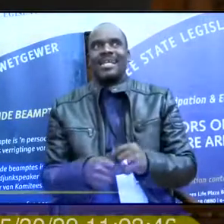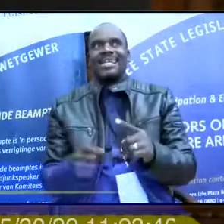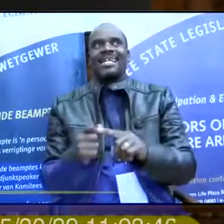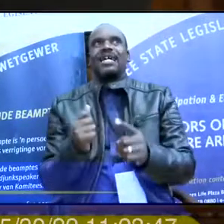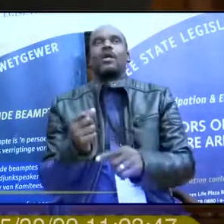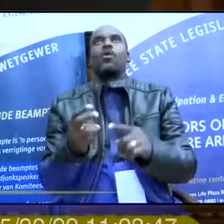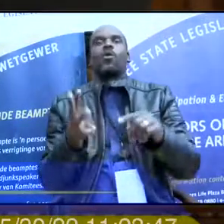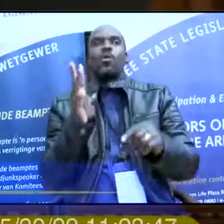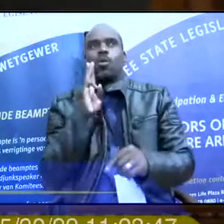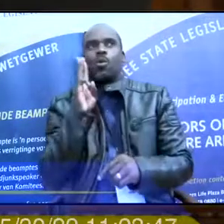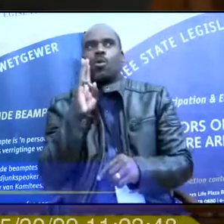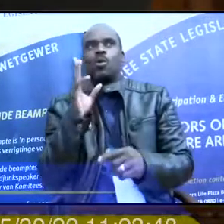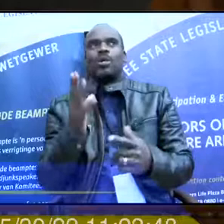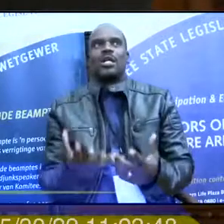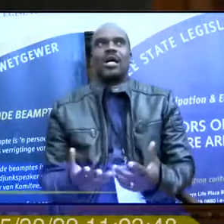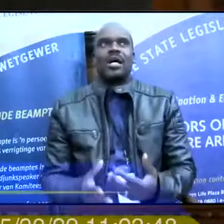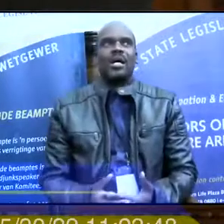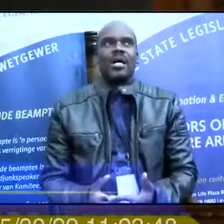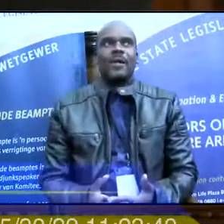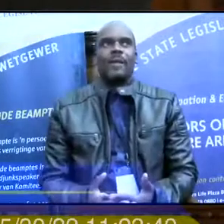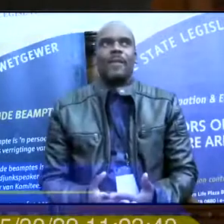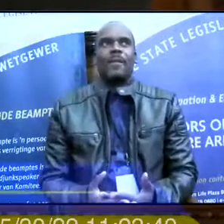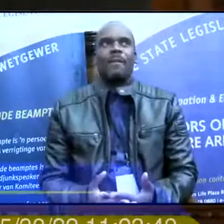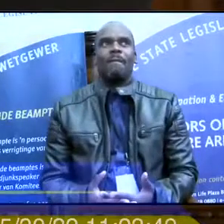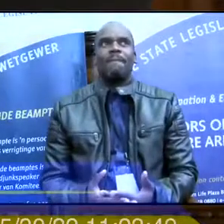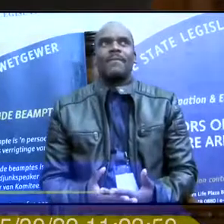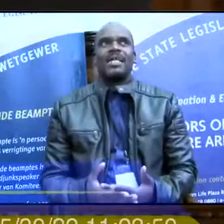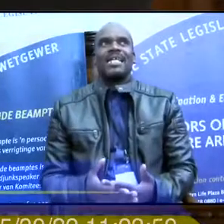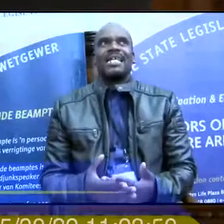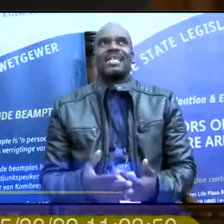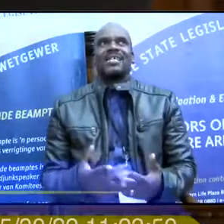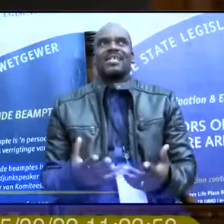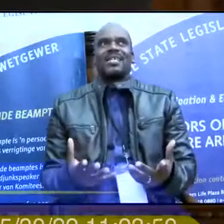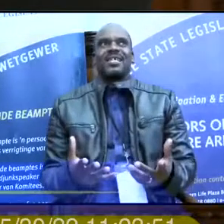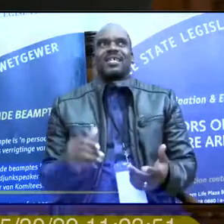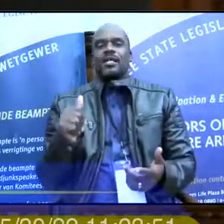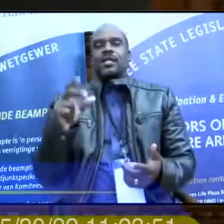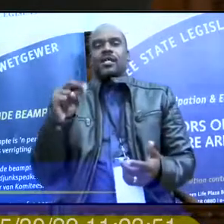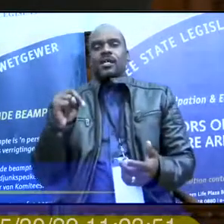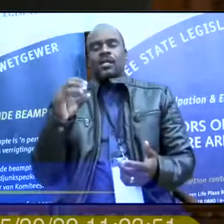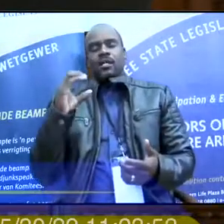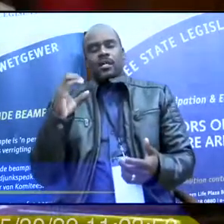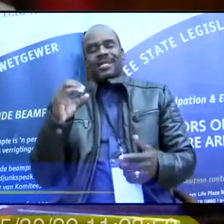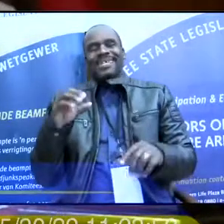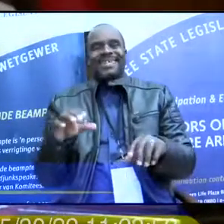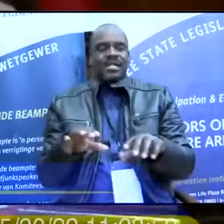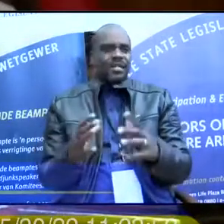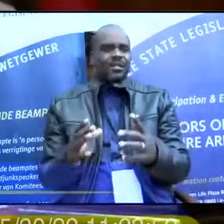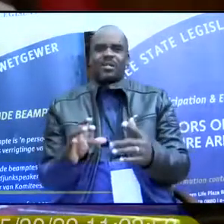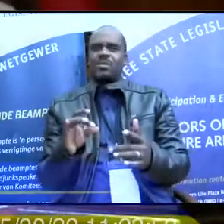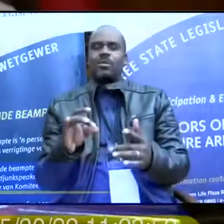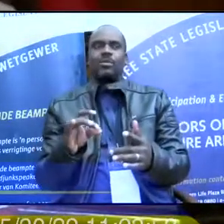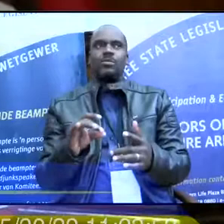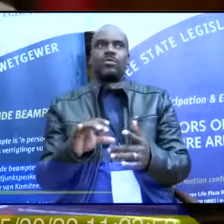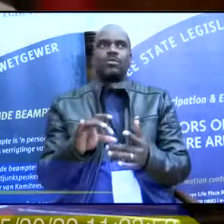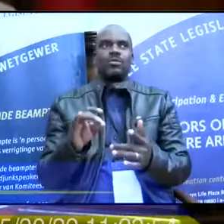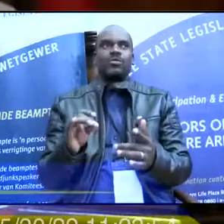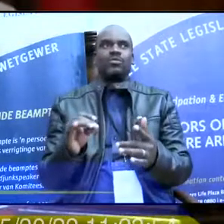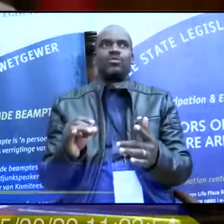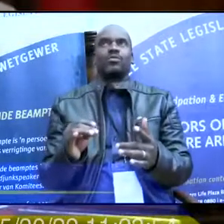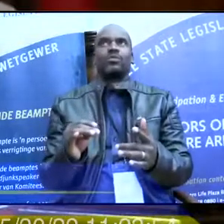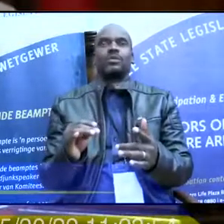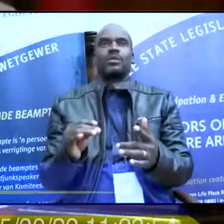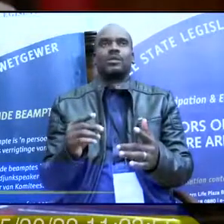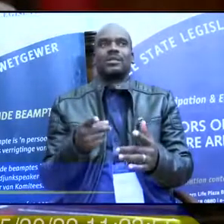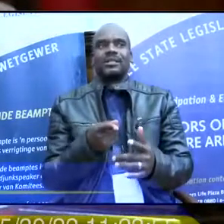water you cannot have an industry you cannot be dealing with production or manufacturing if you don't have